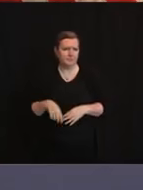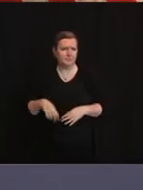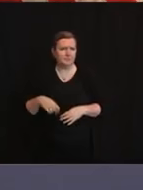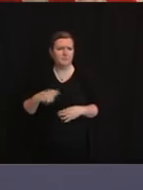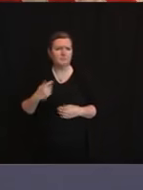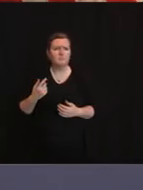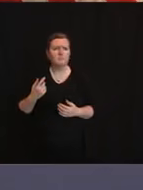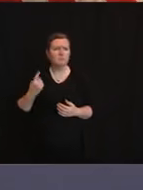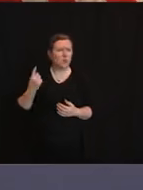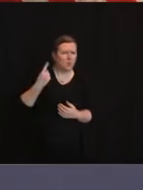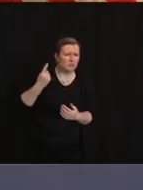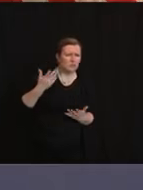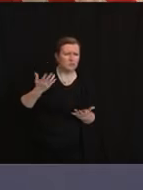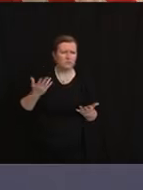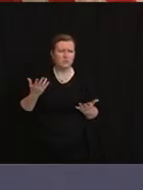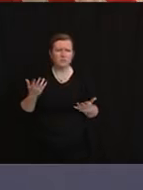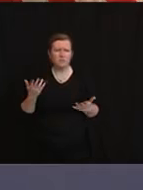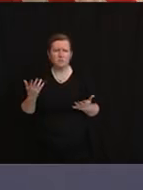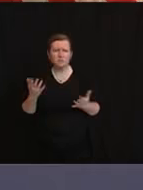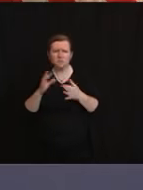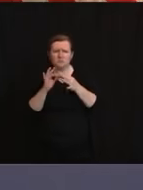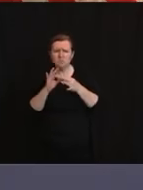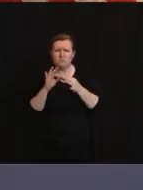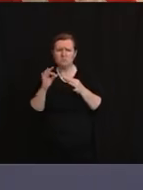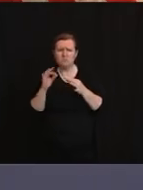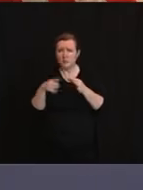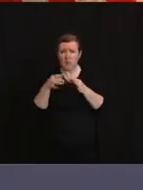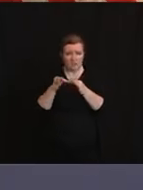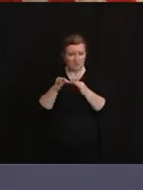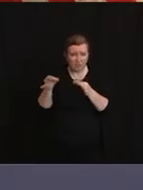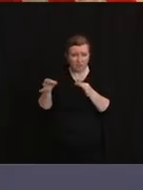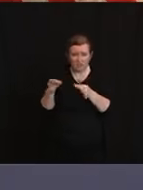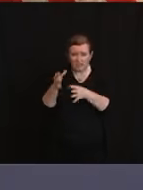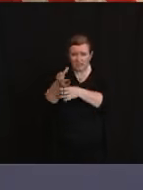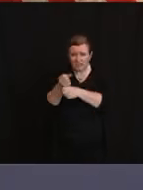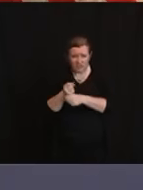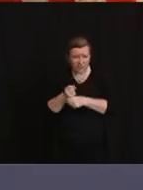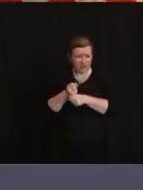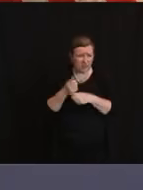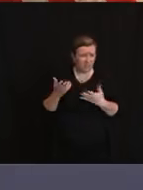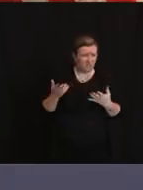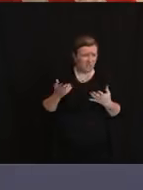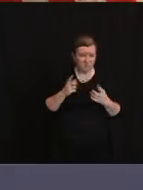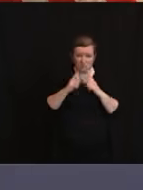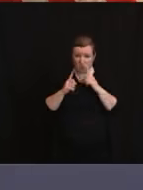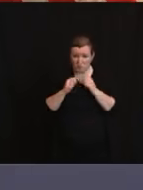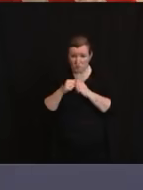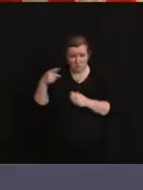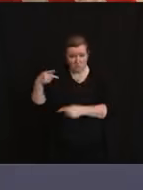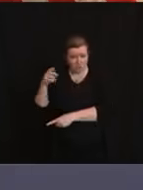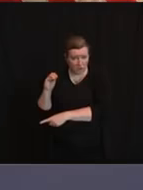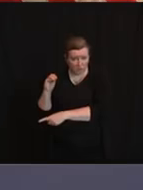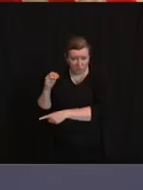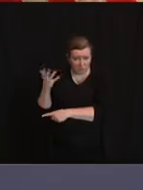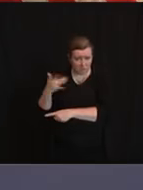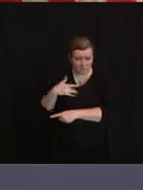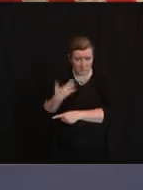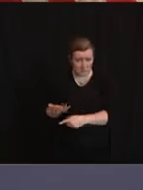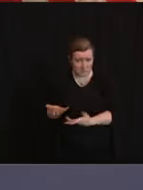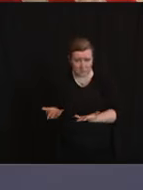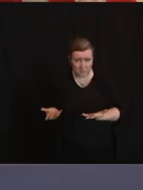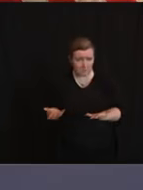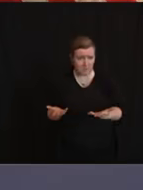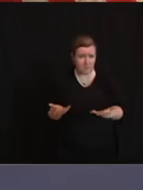regard? And then are you considering extending the time to mail BBMs because of the delays?